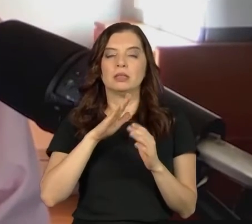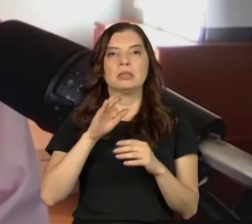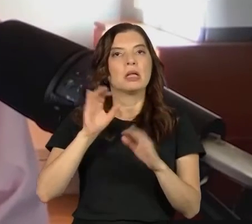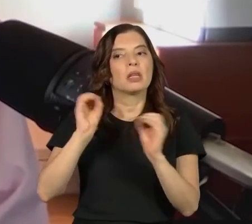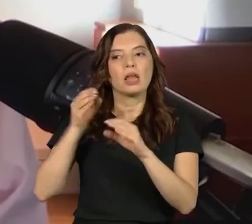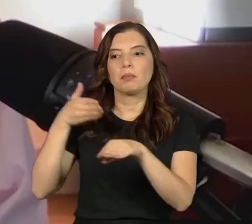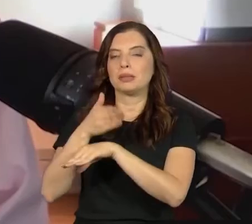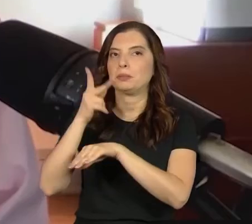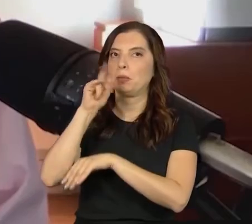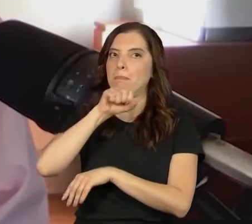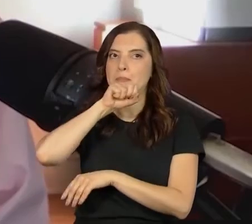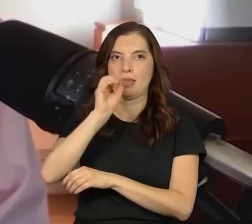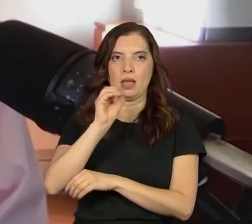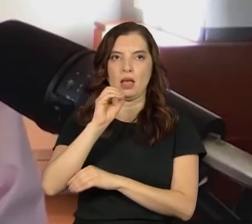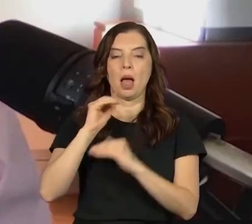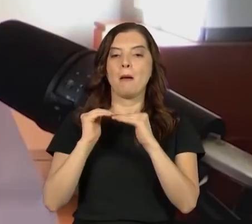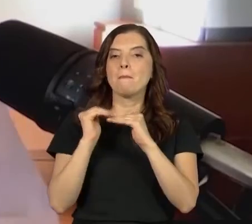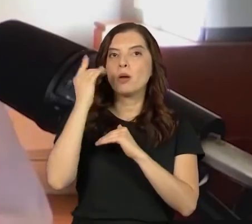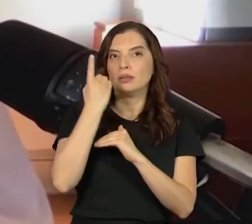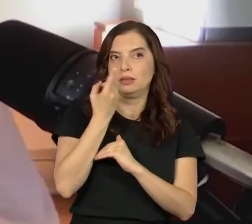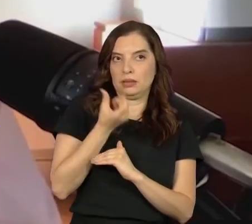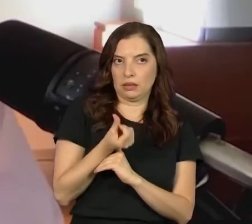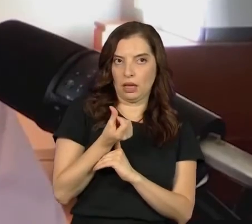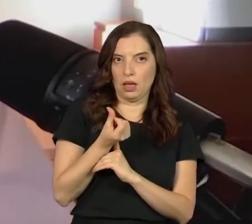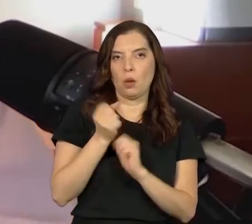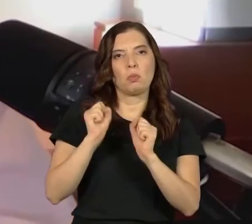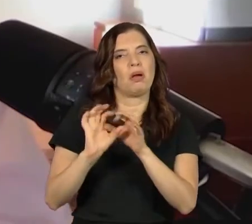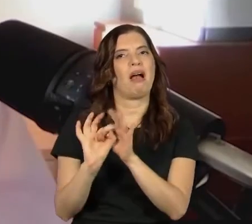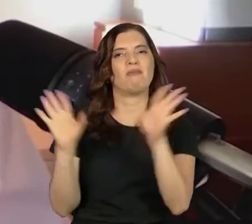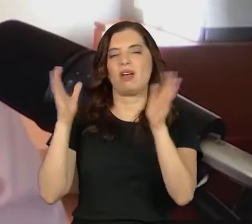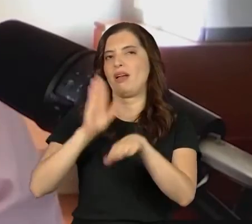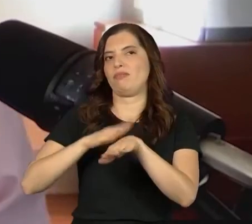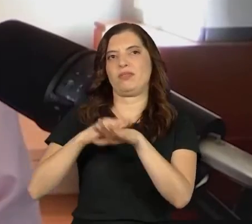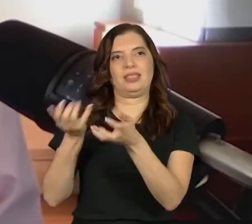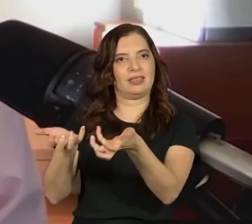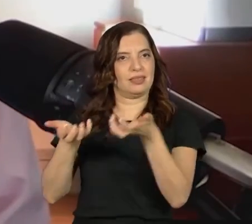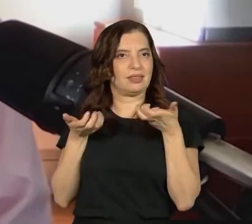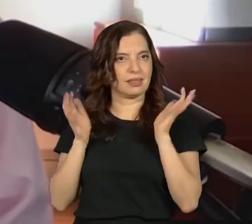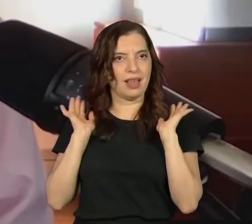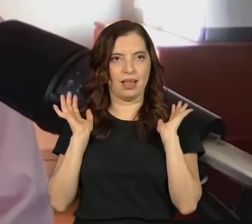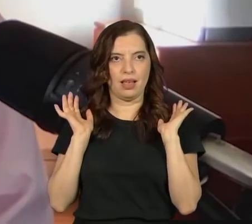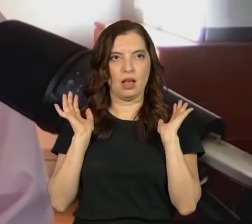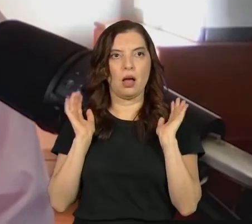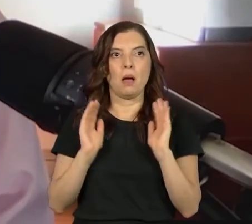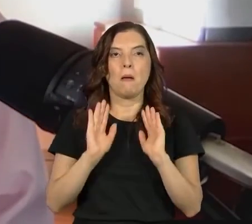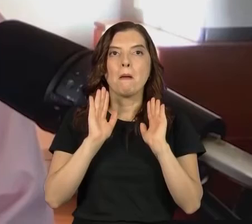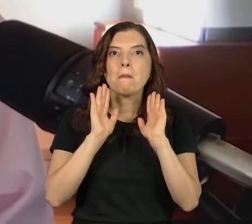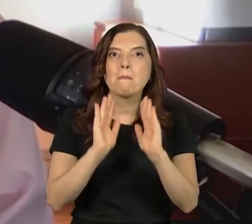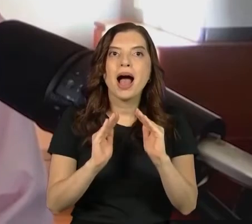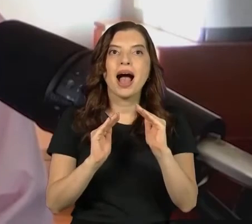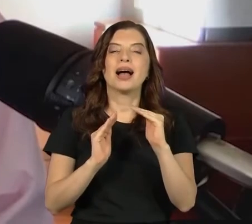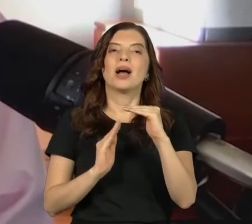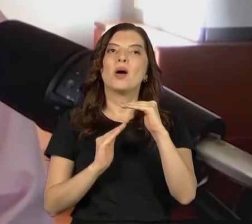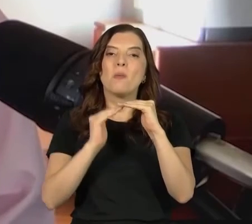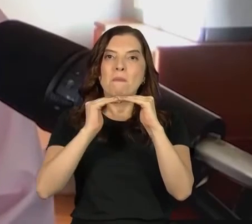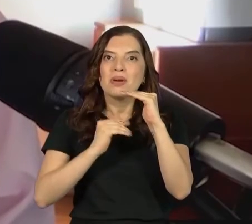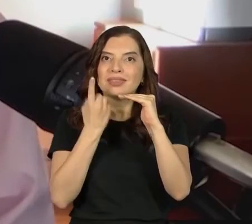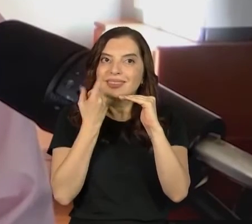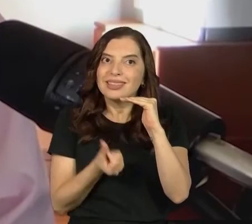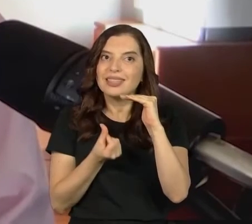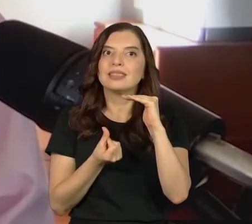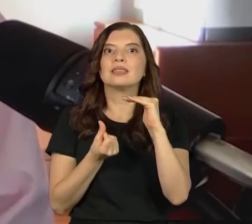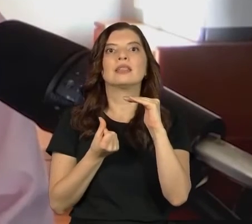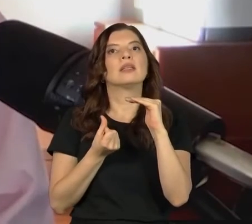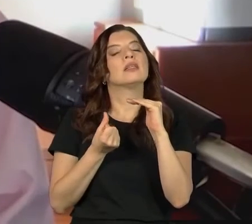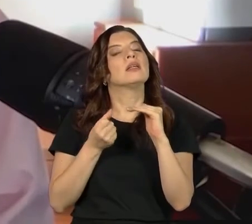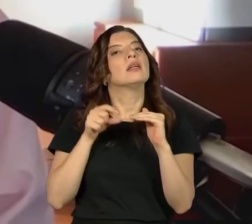parents' involvement. If you're over 16, then you can do anything and the world can do anything to you. But at least it says under 16. Now, of course, that